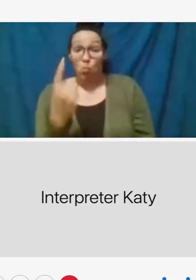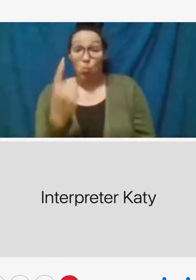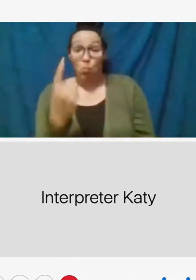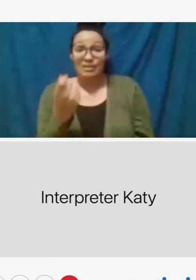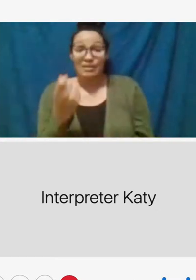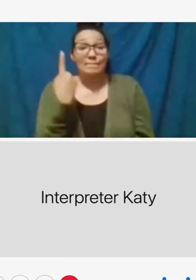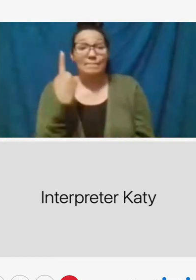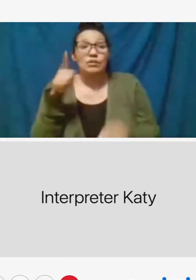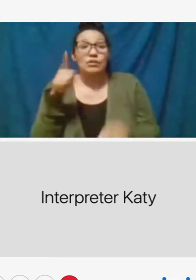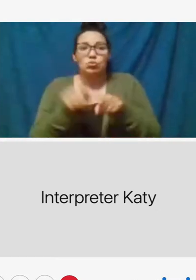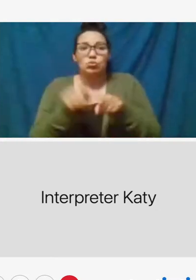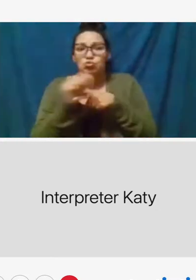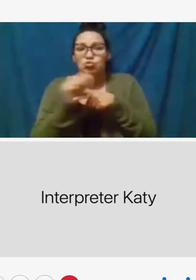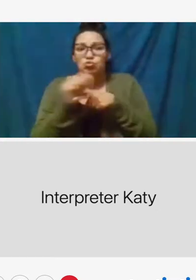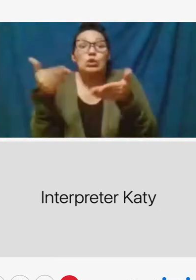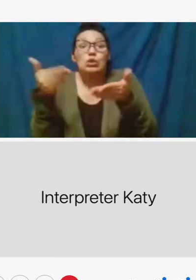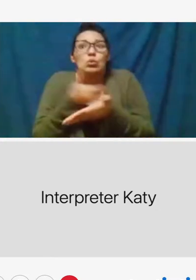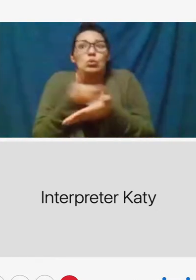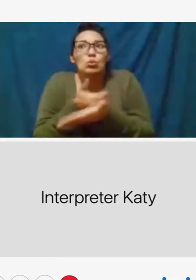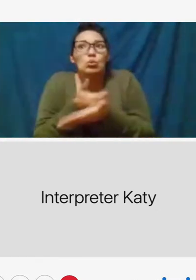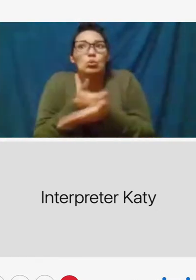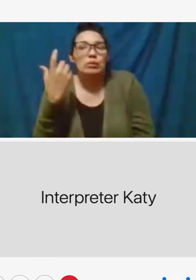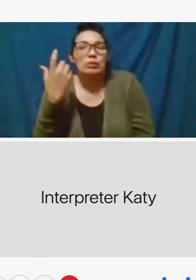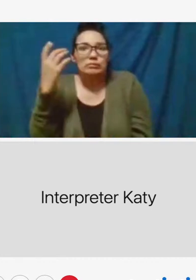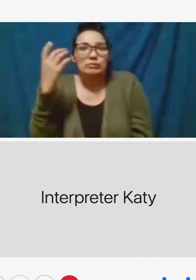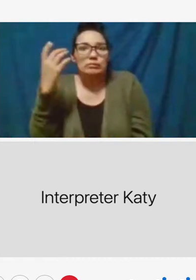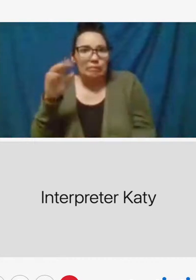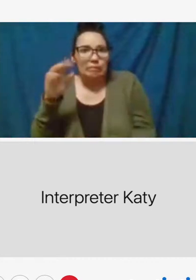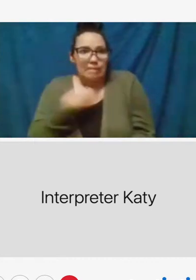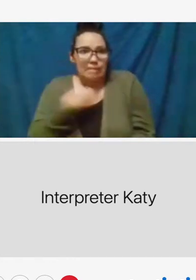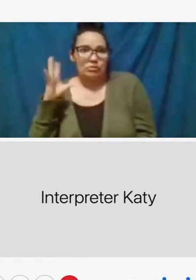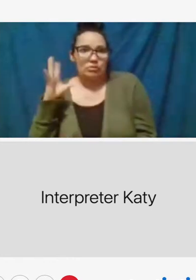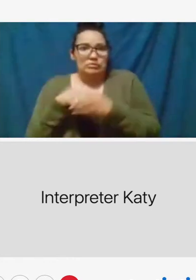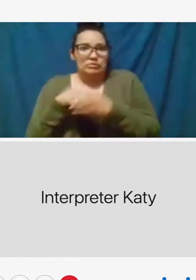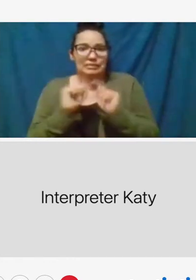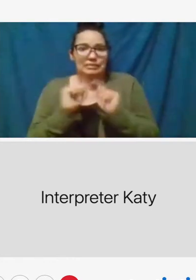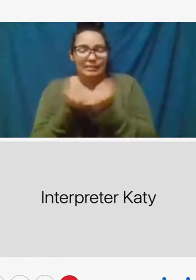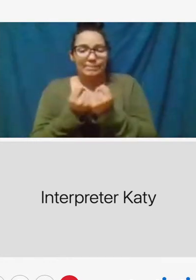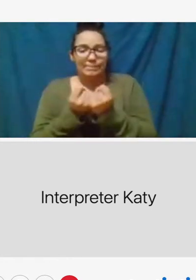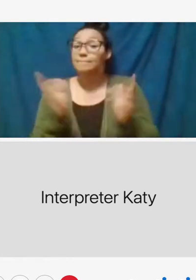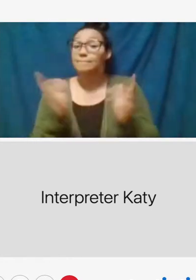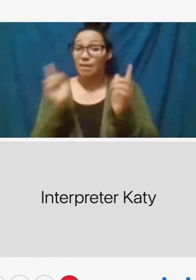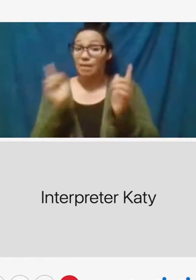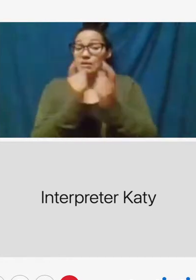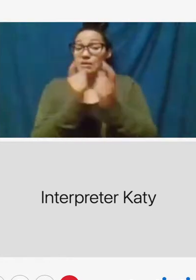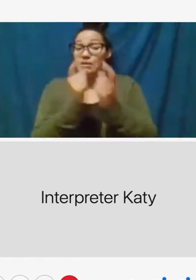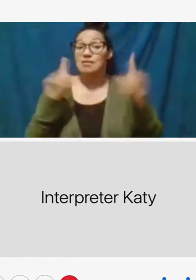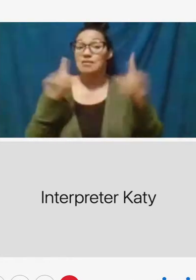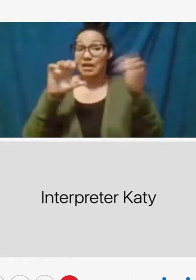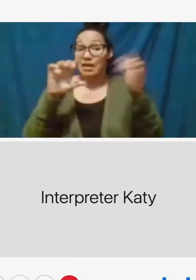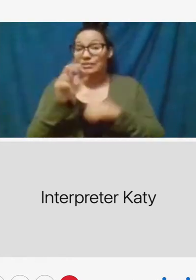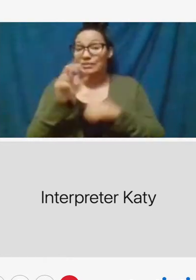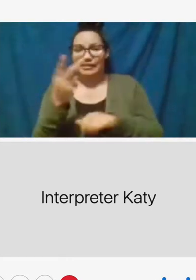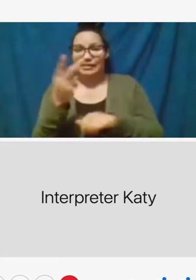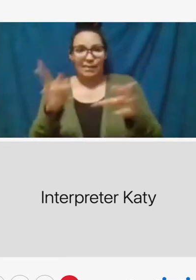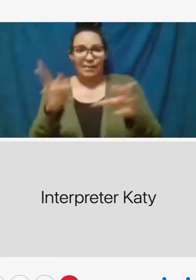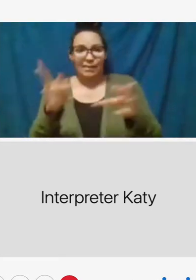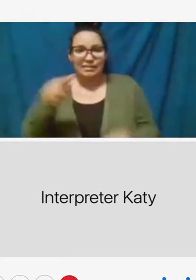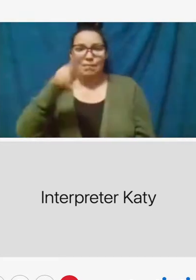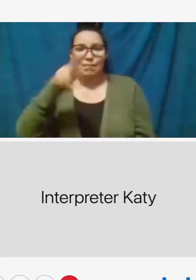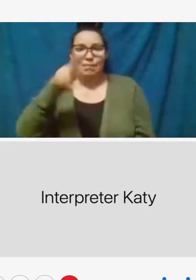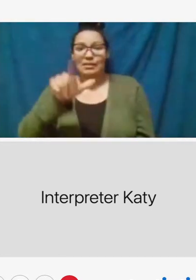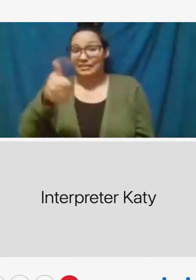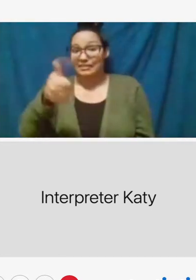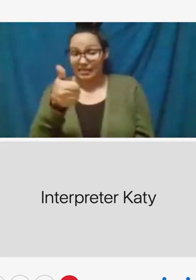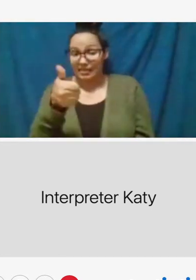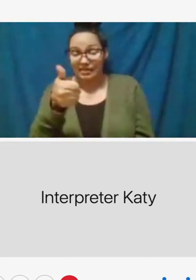new me members of the team they have met with success by taking second place at the poly 10 way and have one